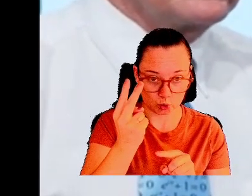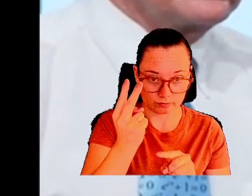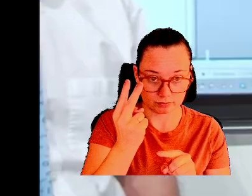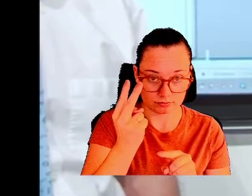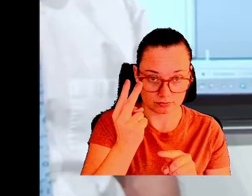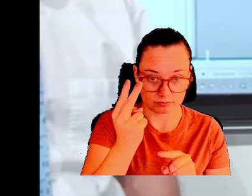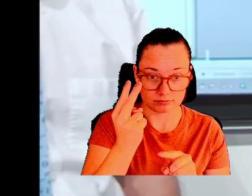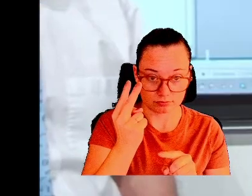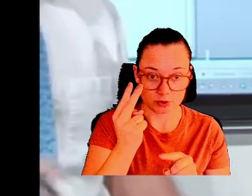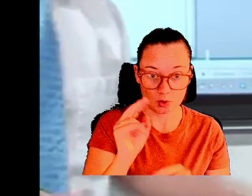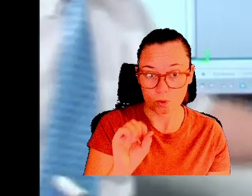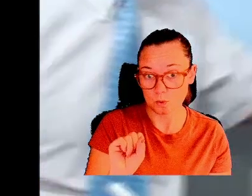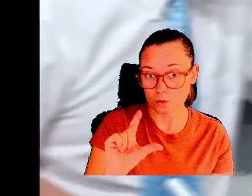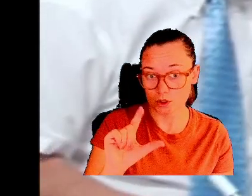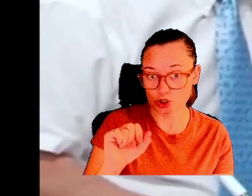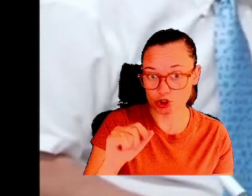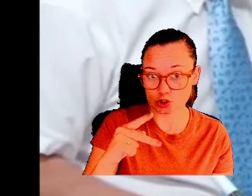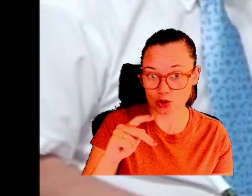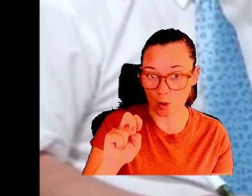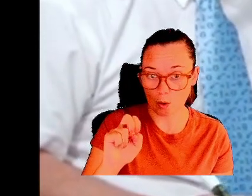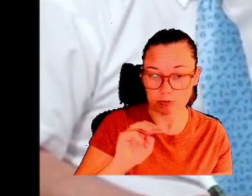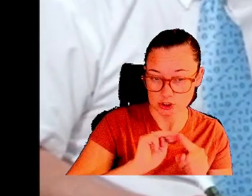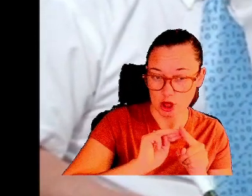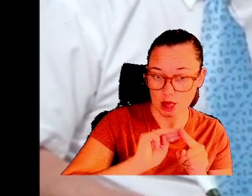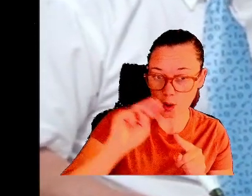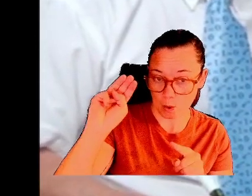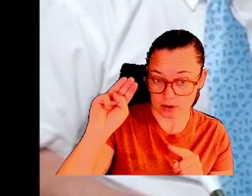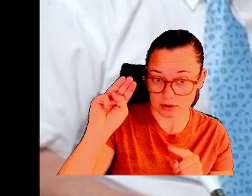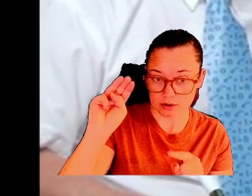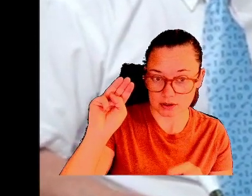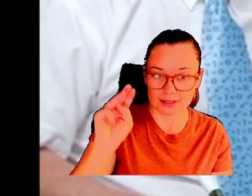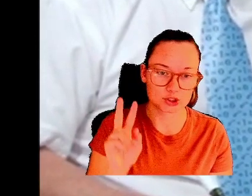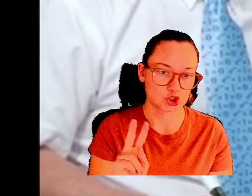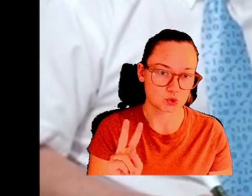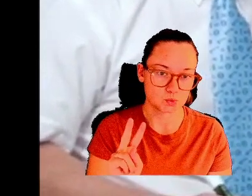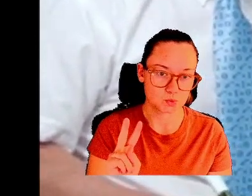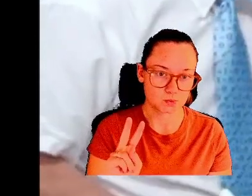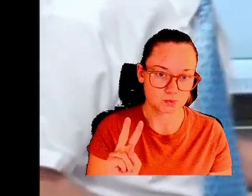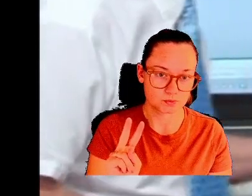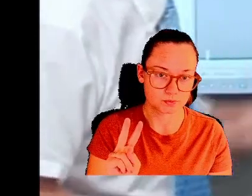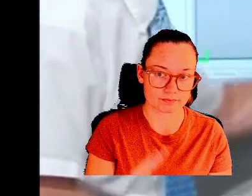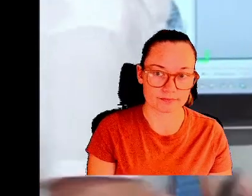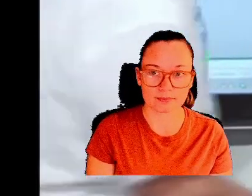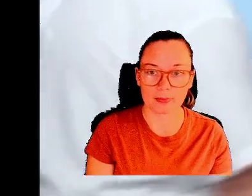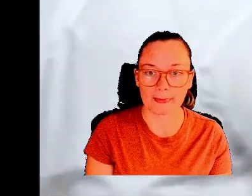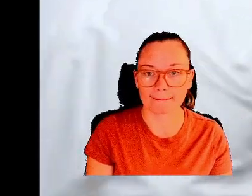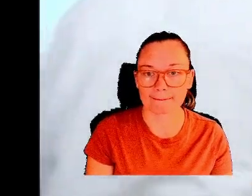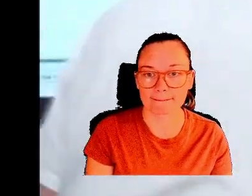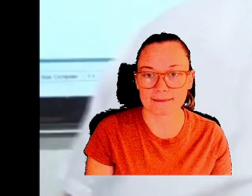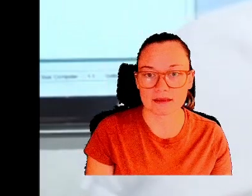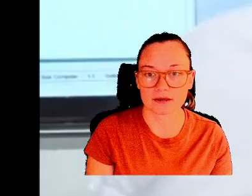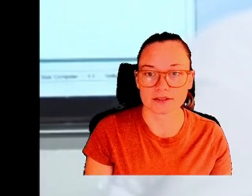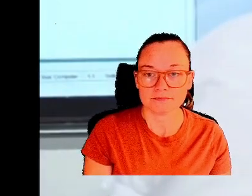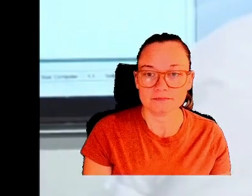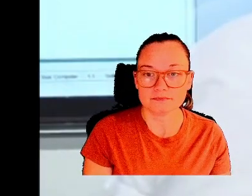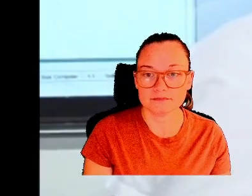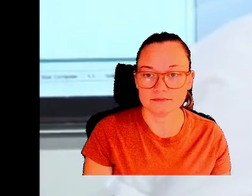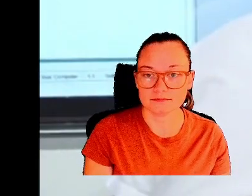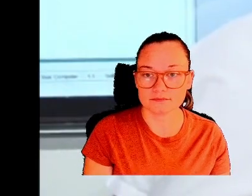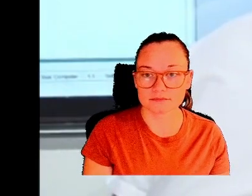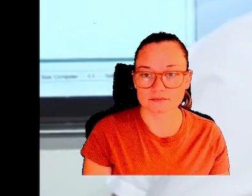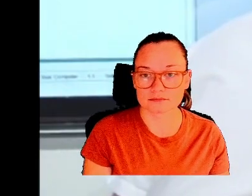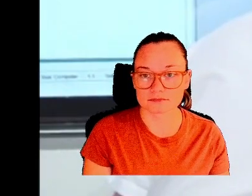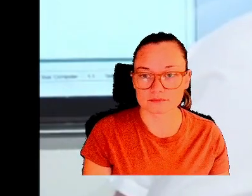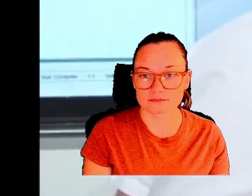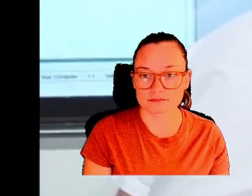2. So that's why she put a 2 out in front of the variable. If this were the equation of this line, we would